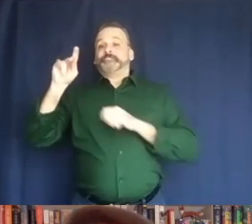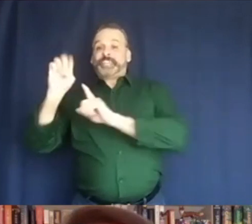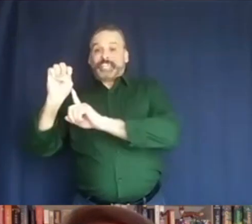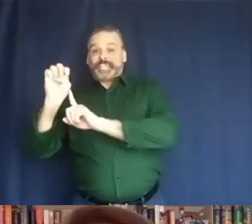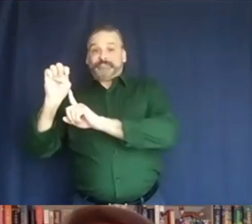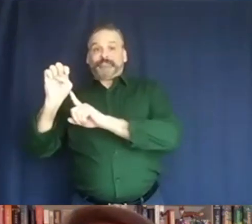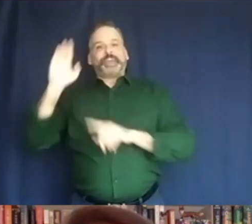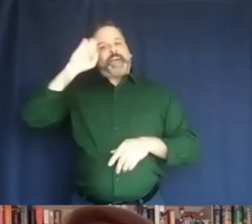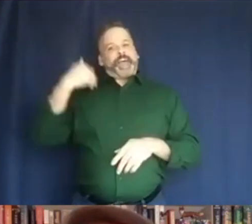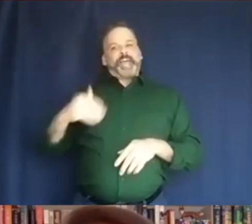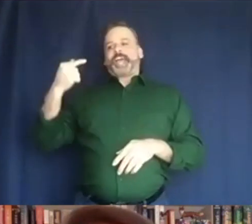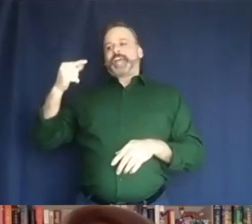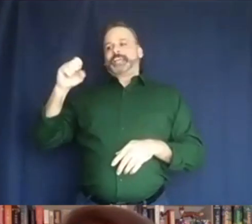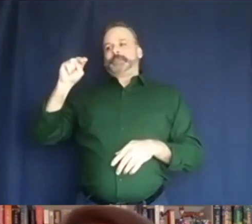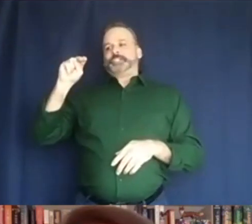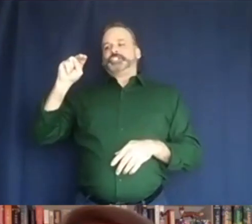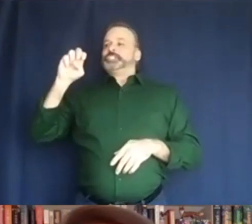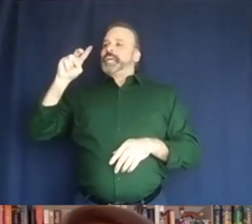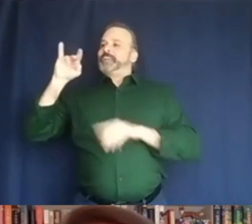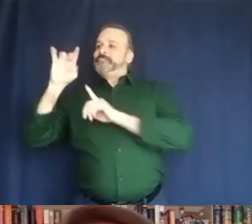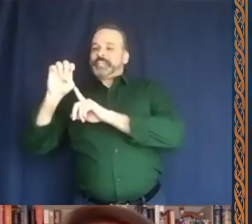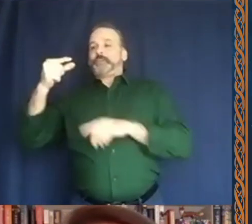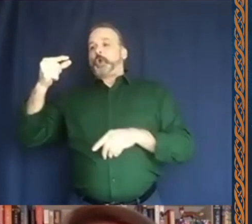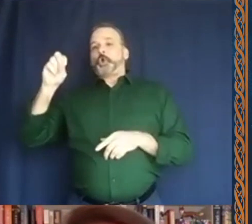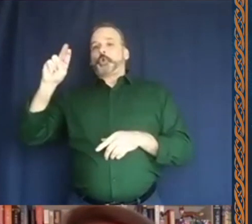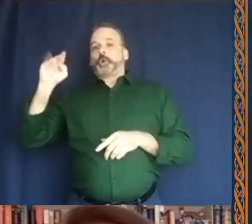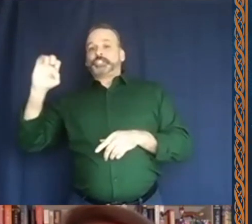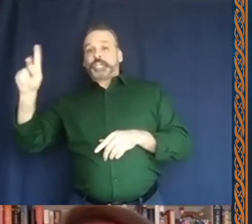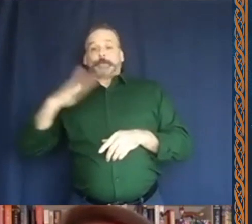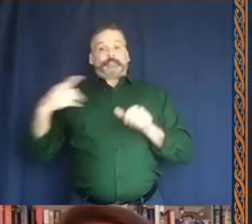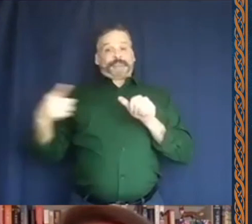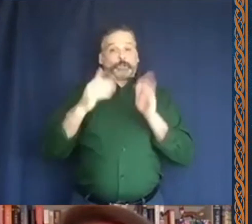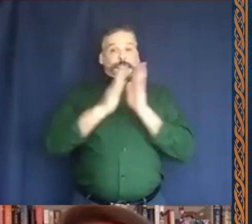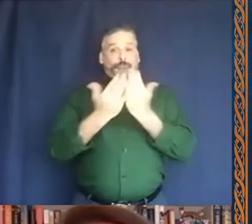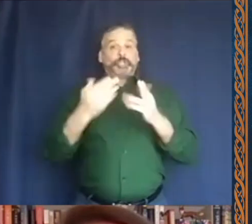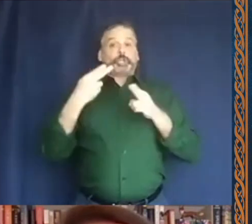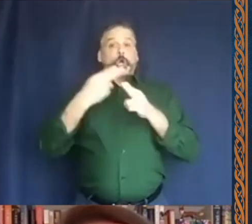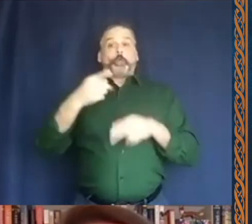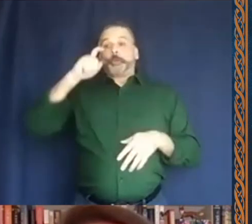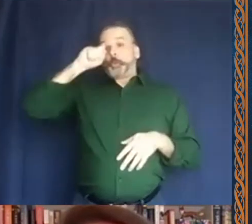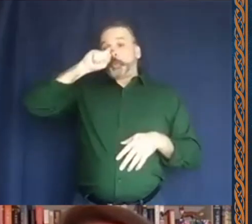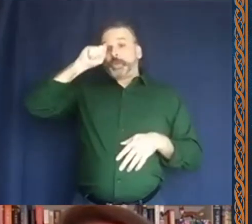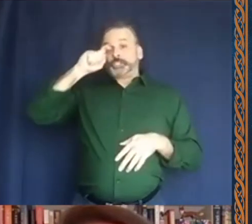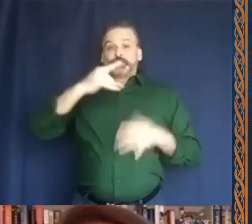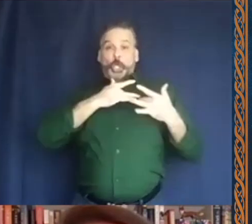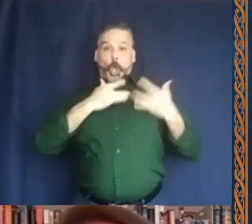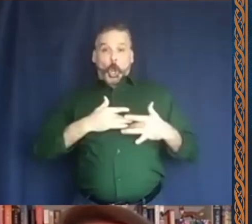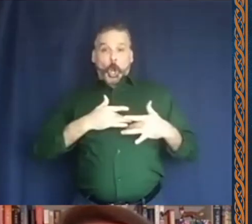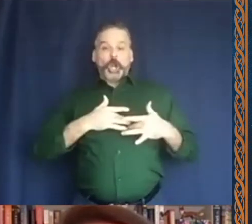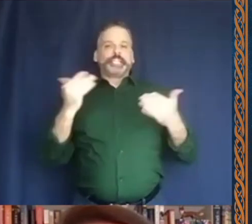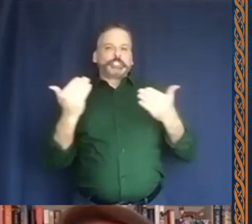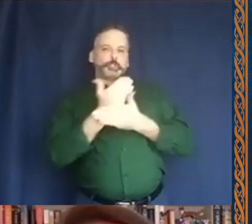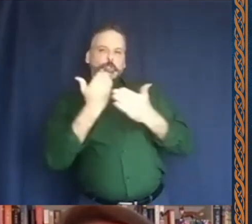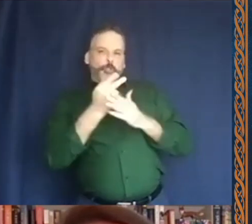Hi, I'm Genevieve Gornichec, and my debut novel is The Witch's Heart. It's a reimagining of Norse mythology from the